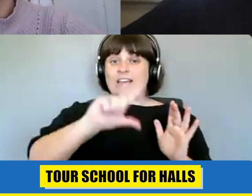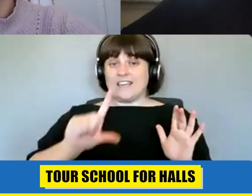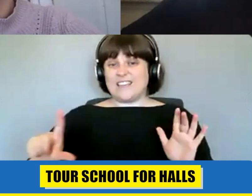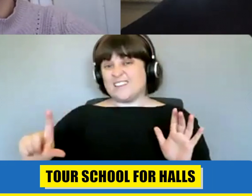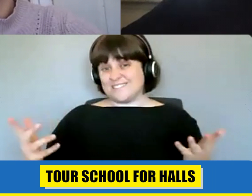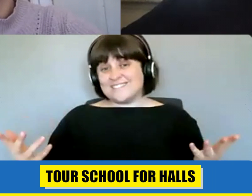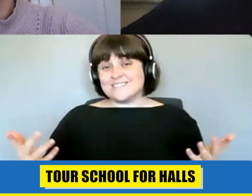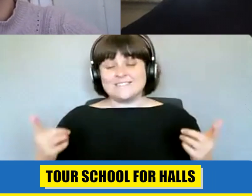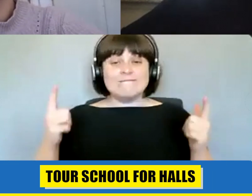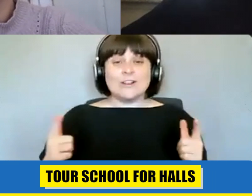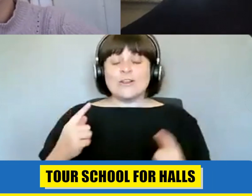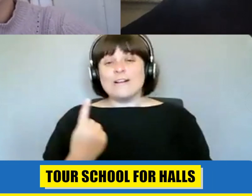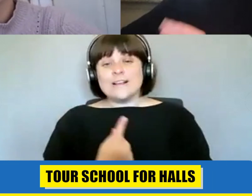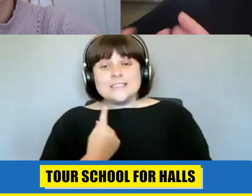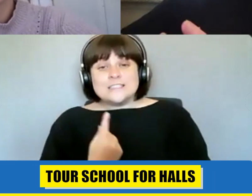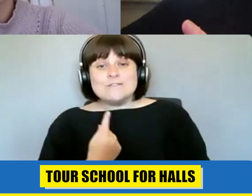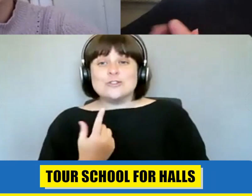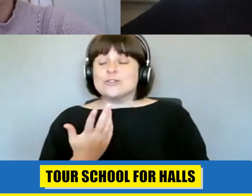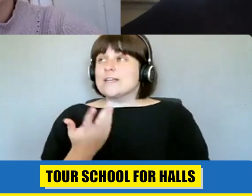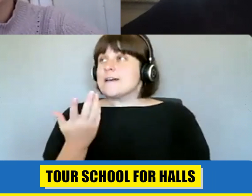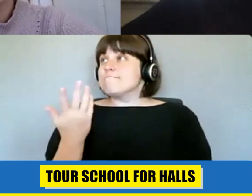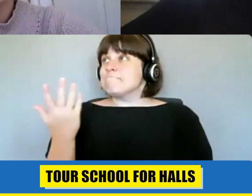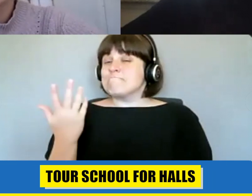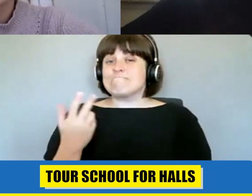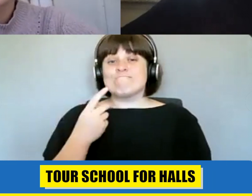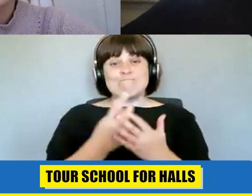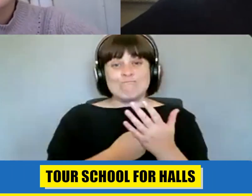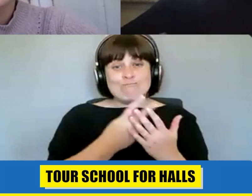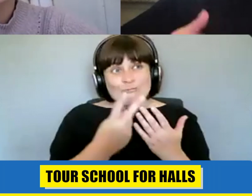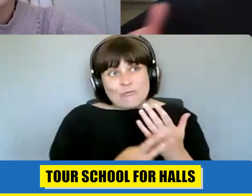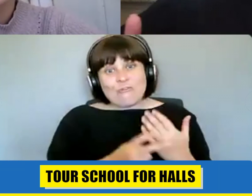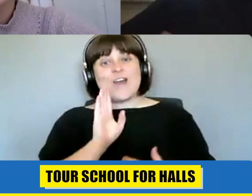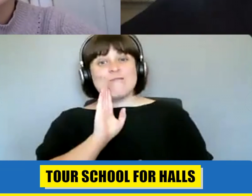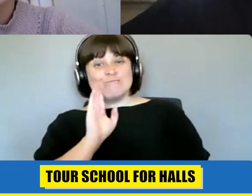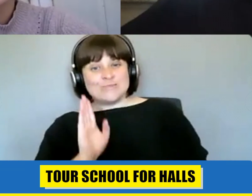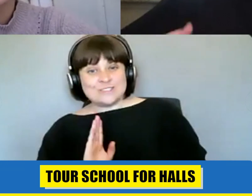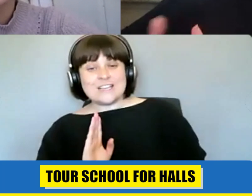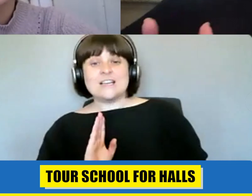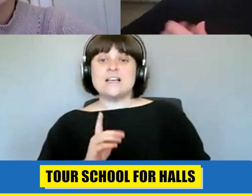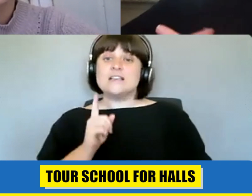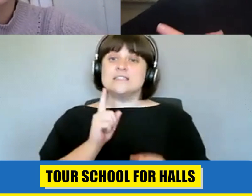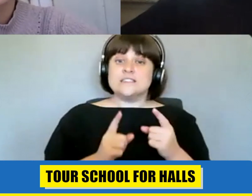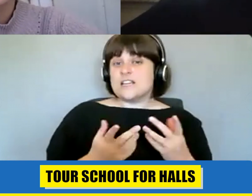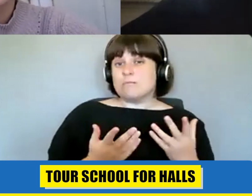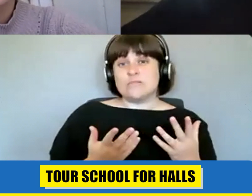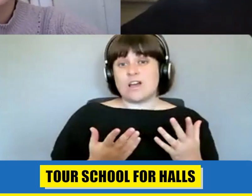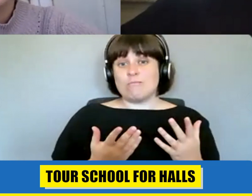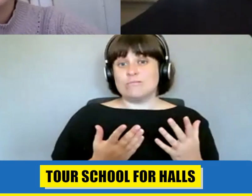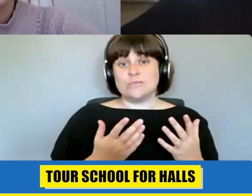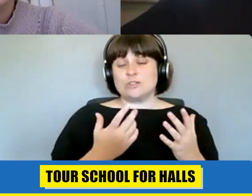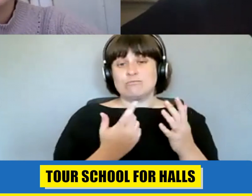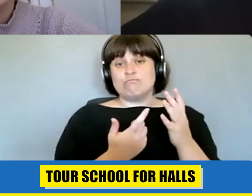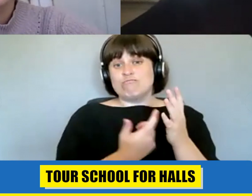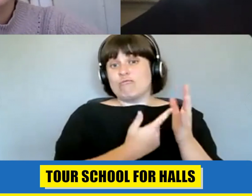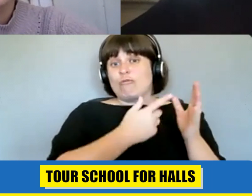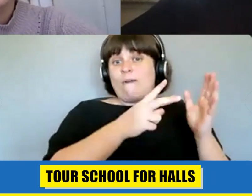lot of individual programs and presenters, sometimes through RAV, sometimes just directly with